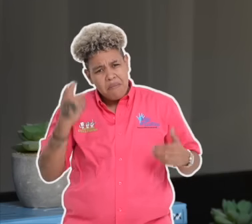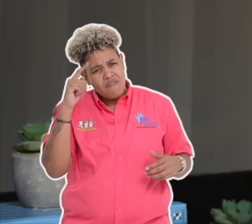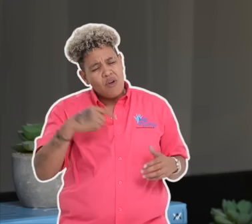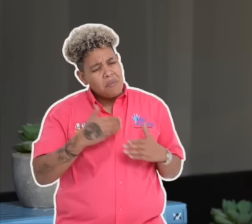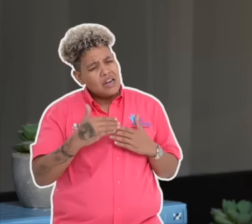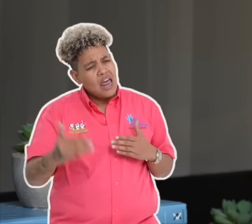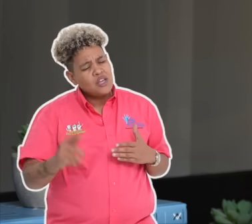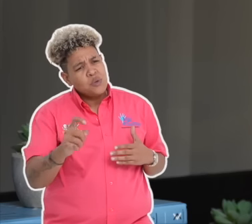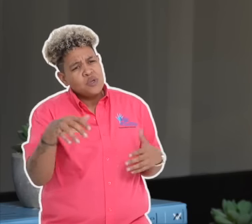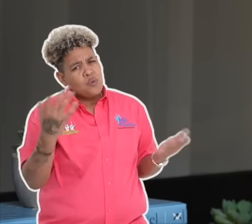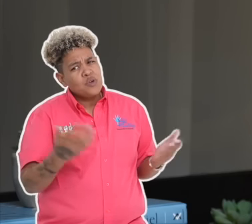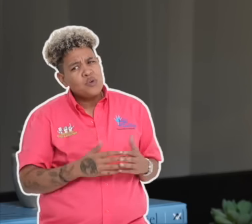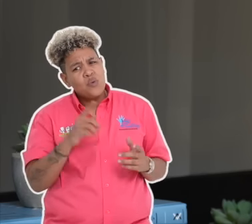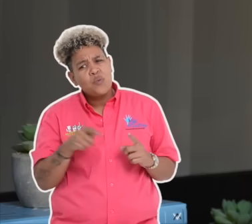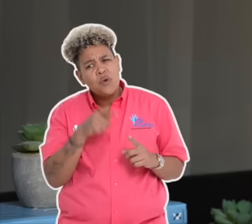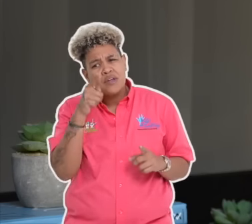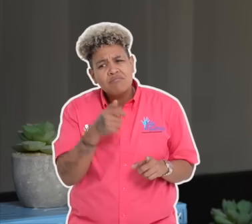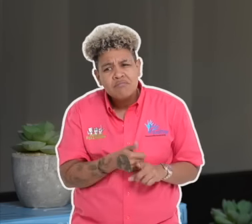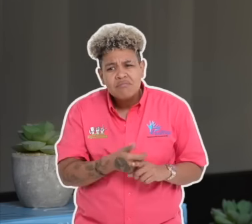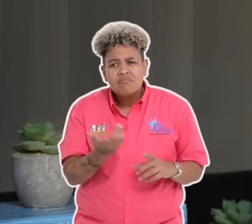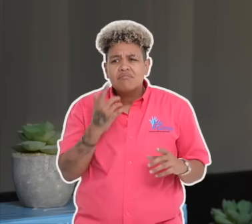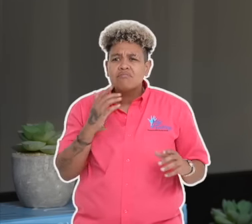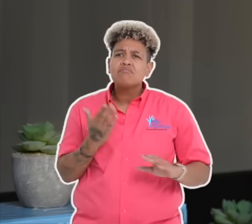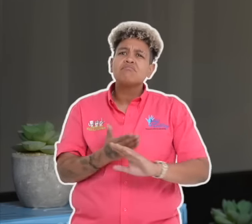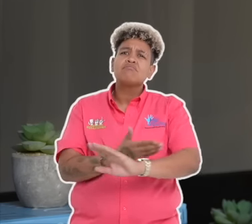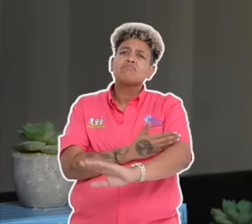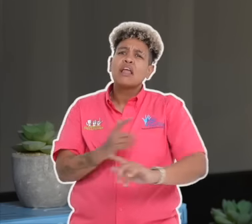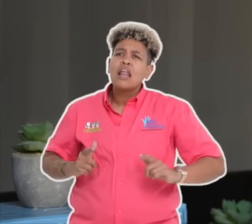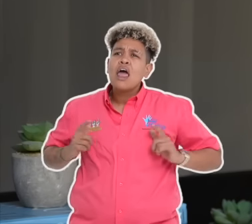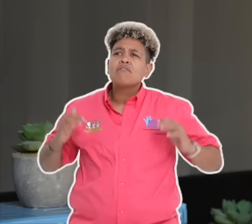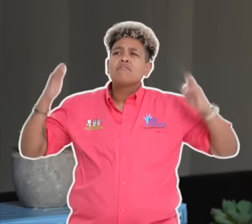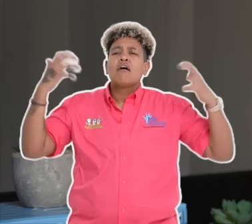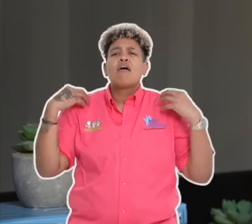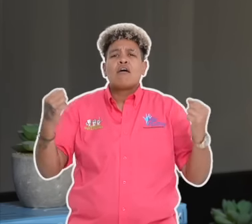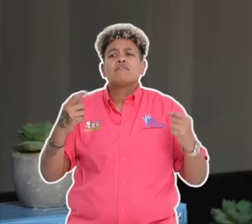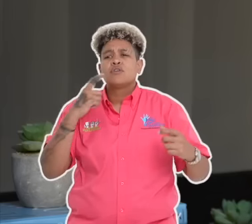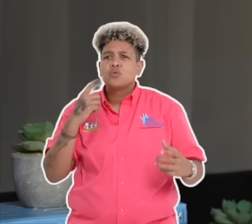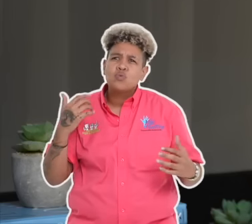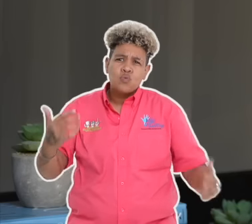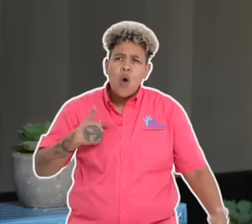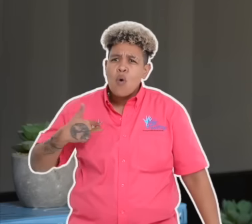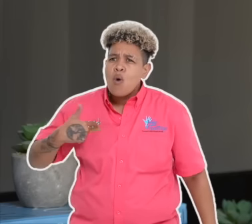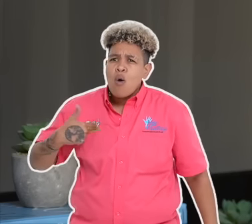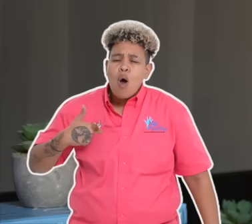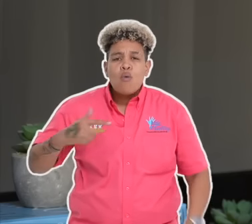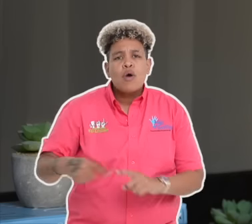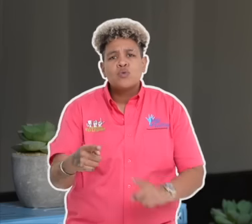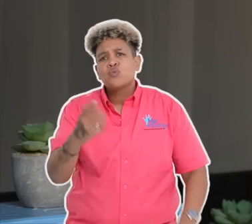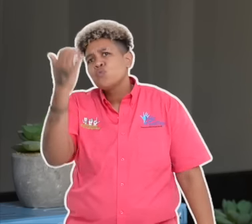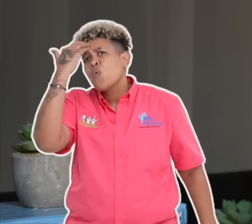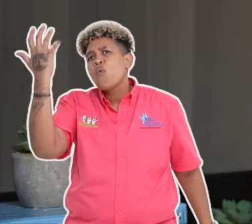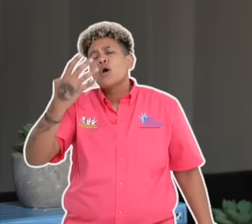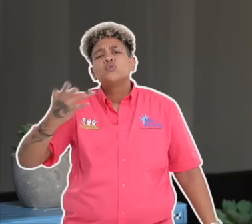for you because my next question would be, when you are climbing, when you are confident, when you are a go-getter, when you are